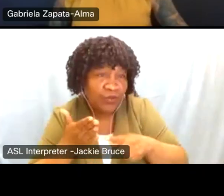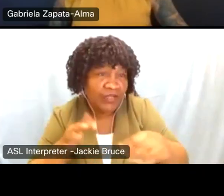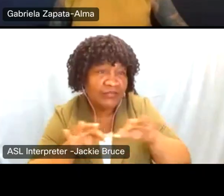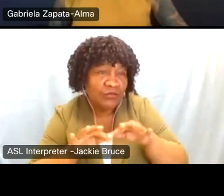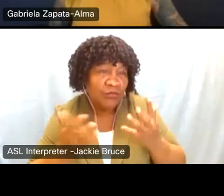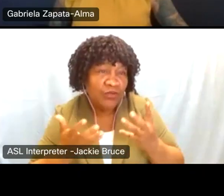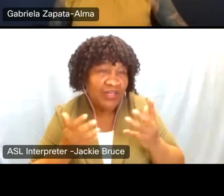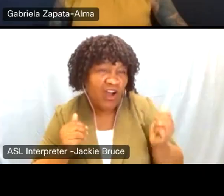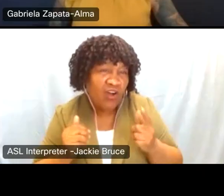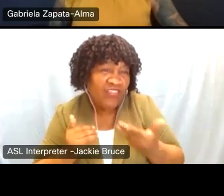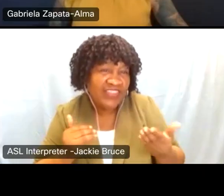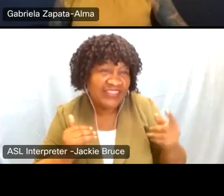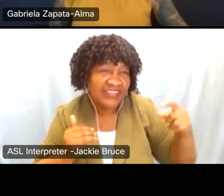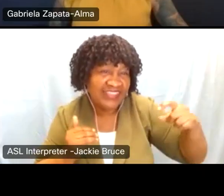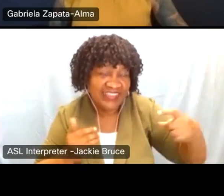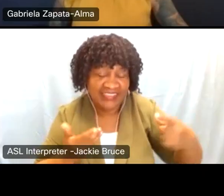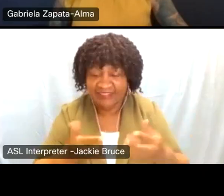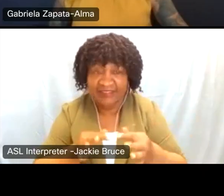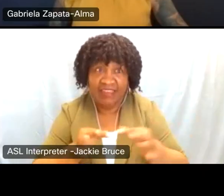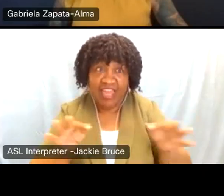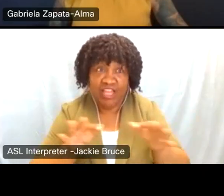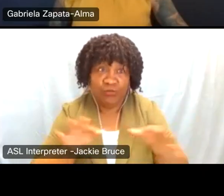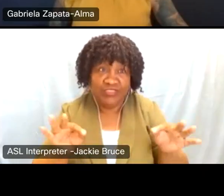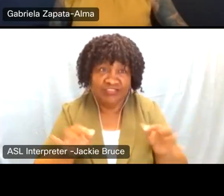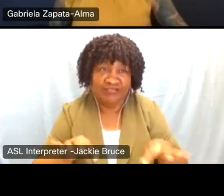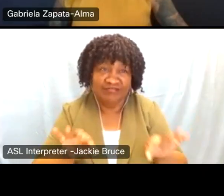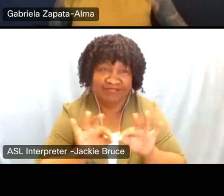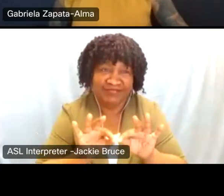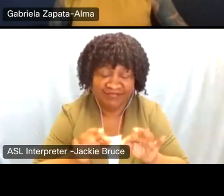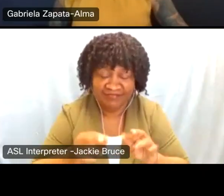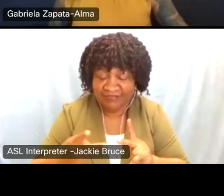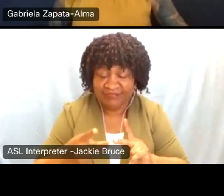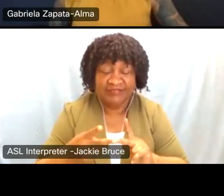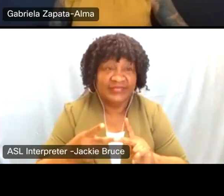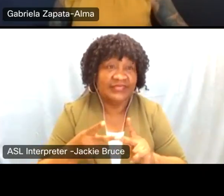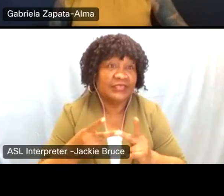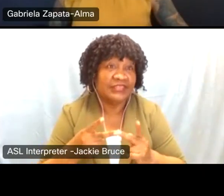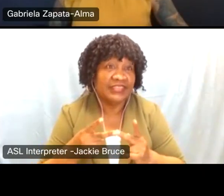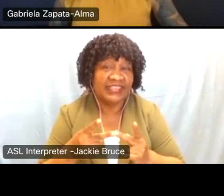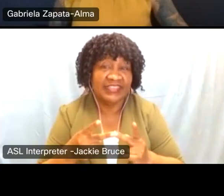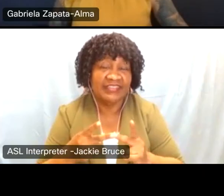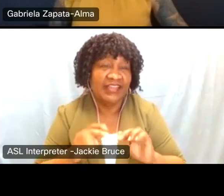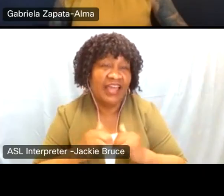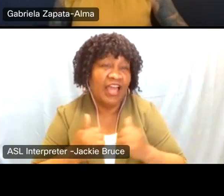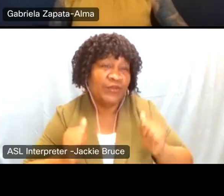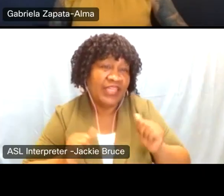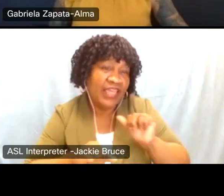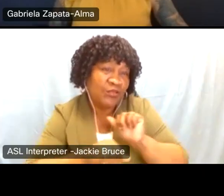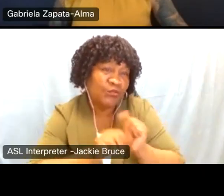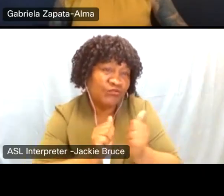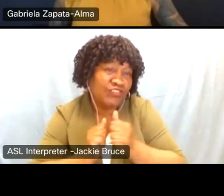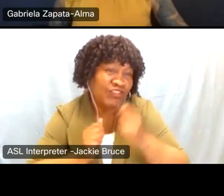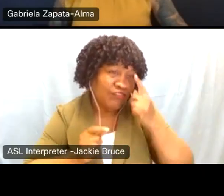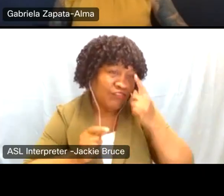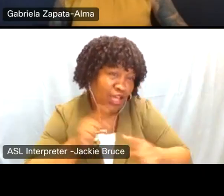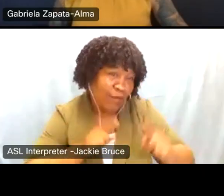Um, so language is big for me. The other piece is collaboration, encouraging